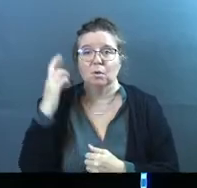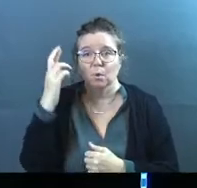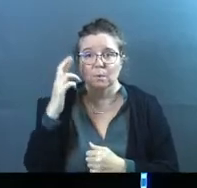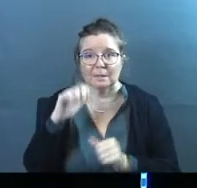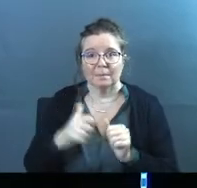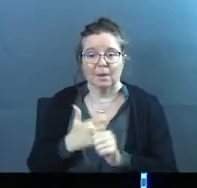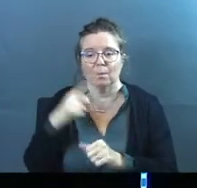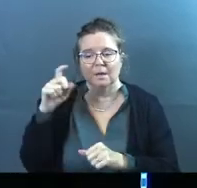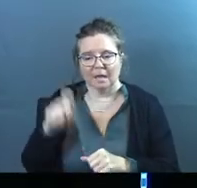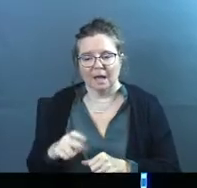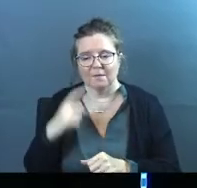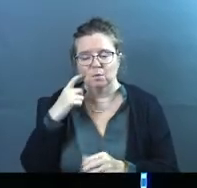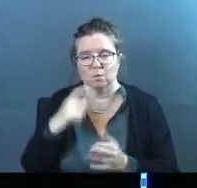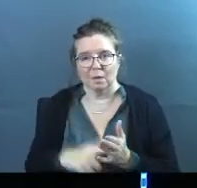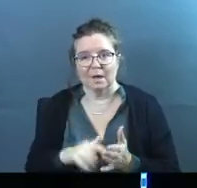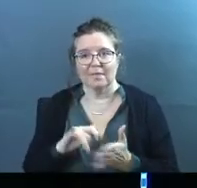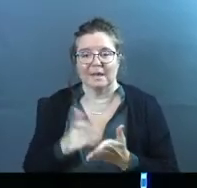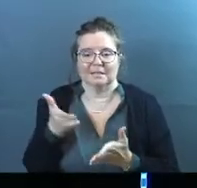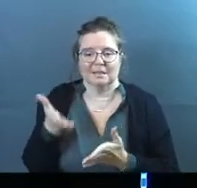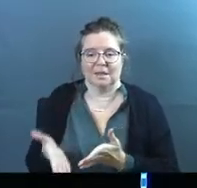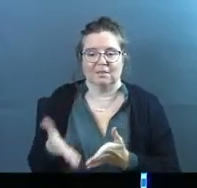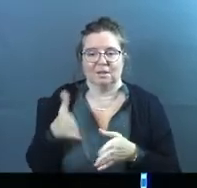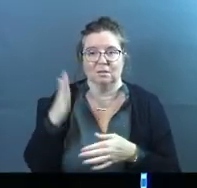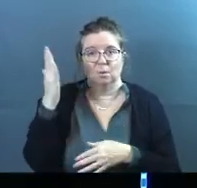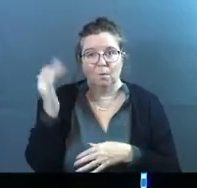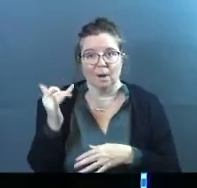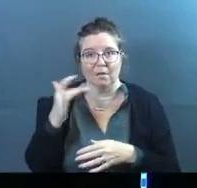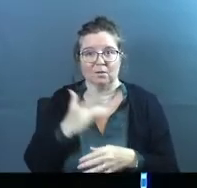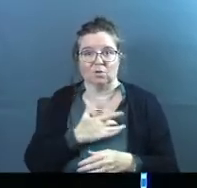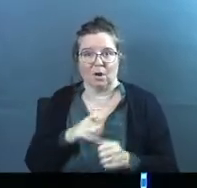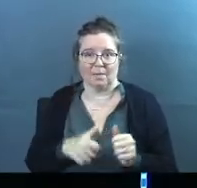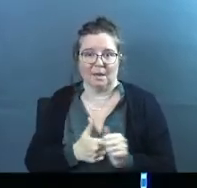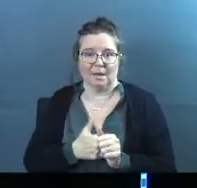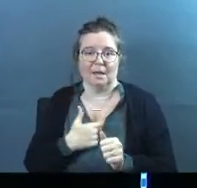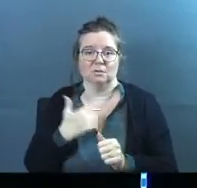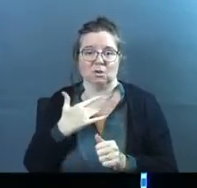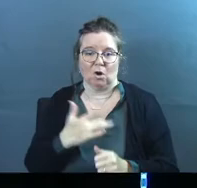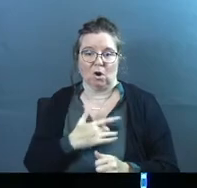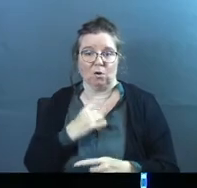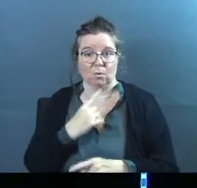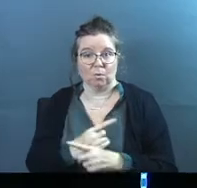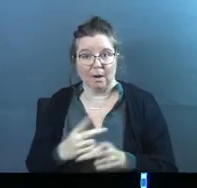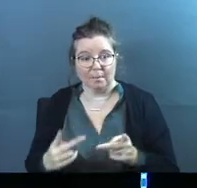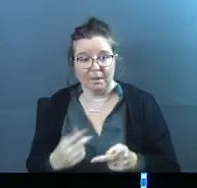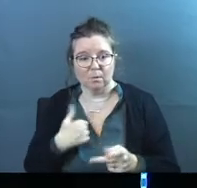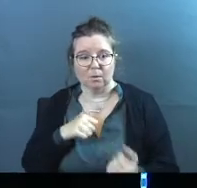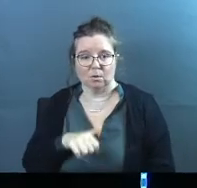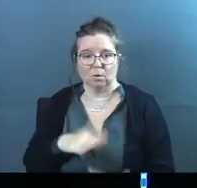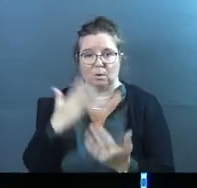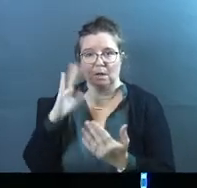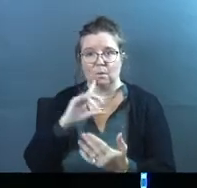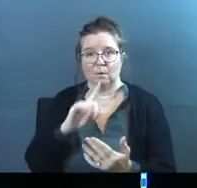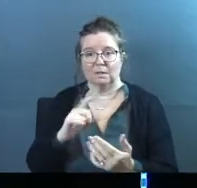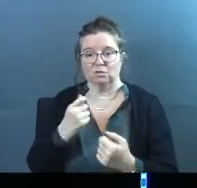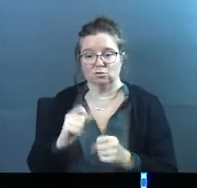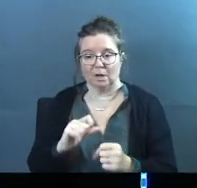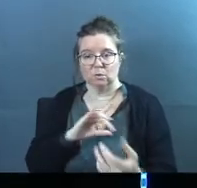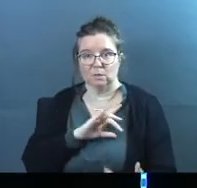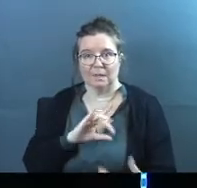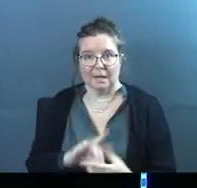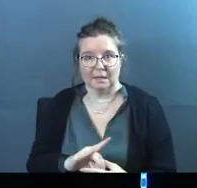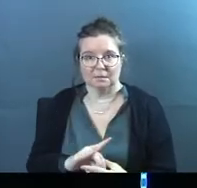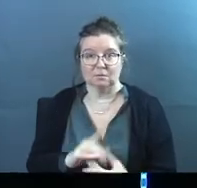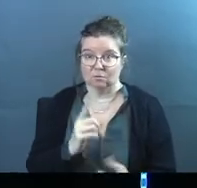reasoning behind it. We have to recognize that it's there, that there's a why. There's a heart behind it. And is our heart in the right place when we go to God? And are we really just trying to